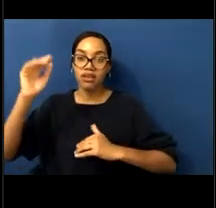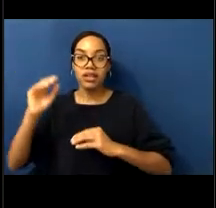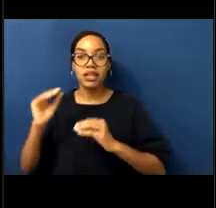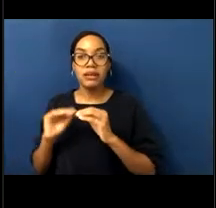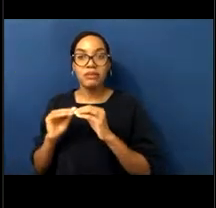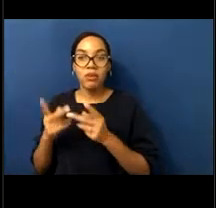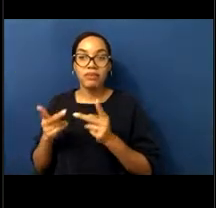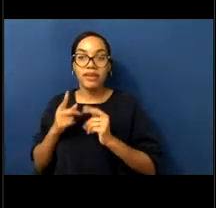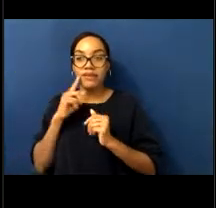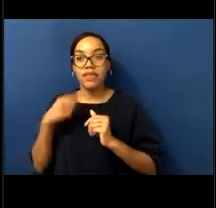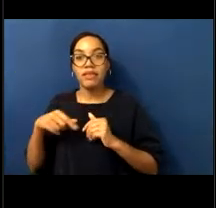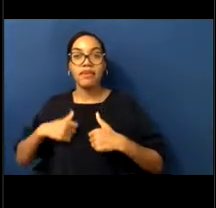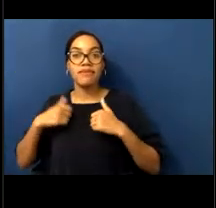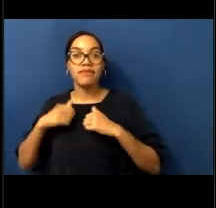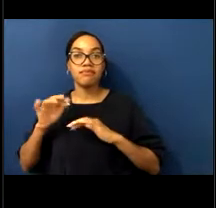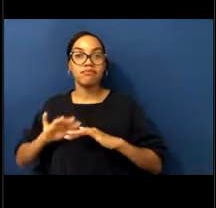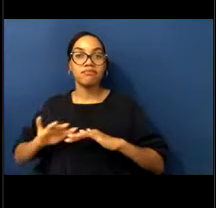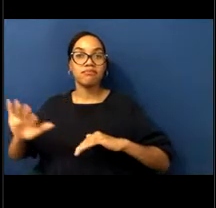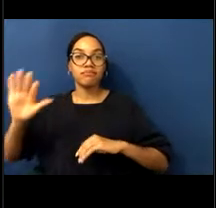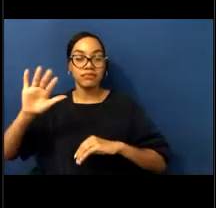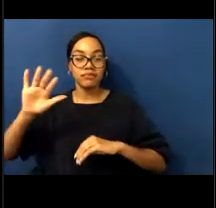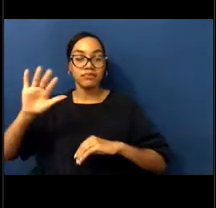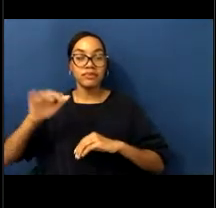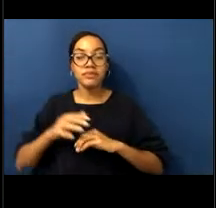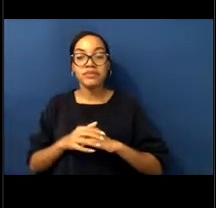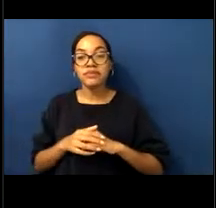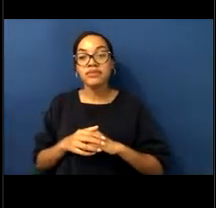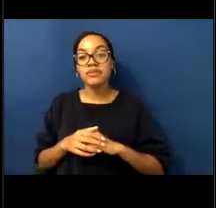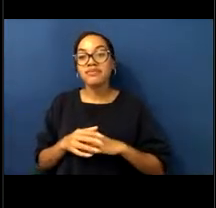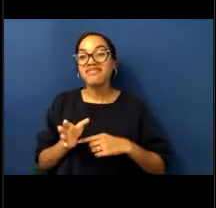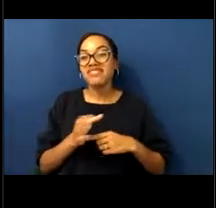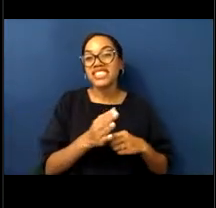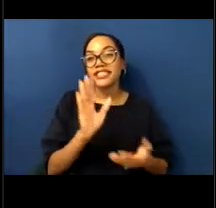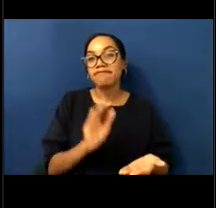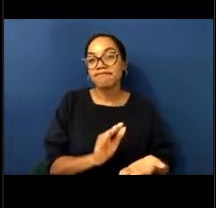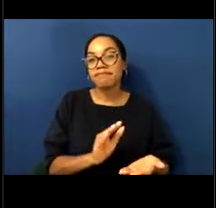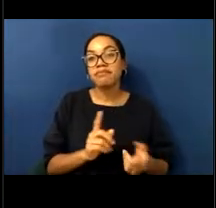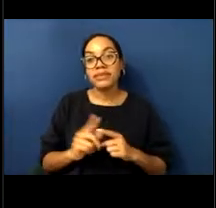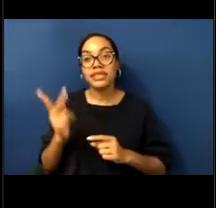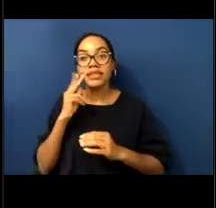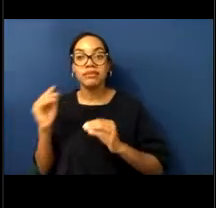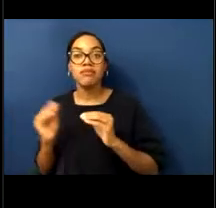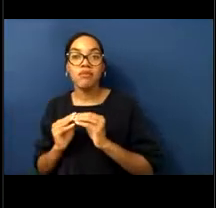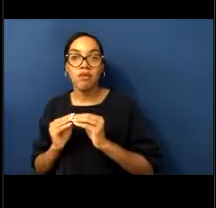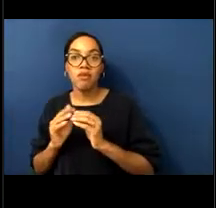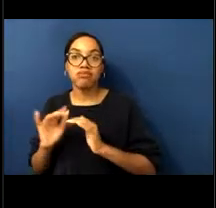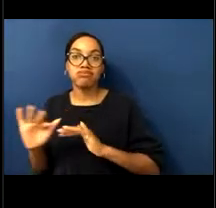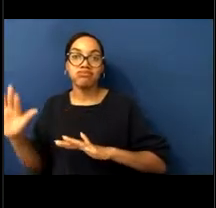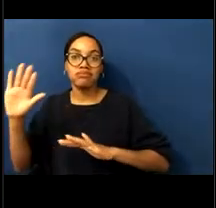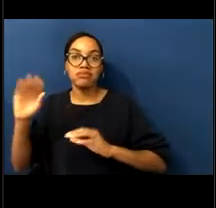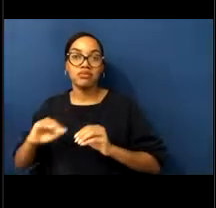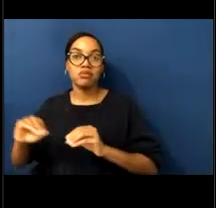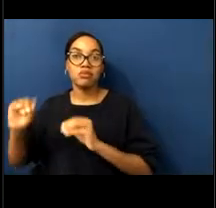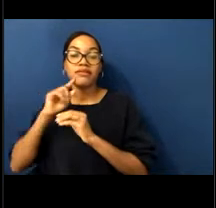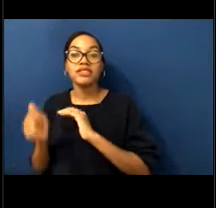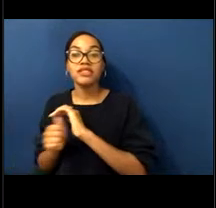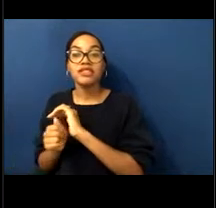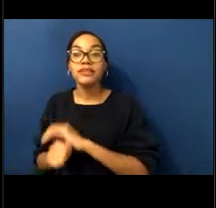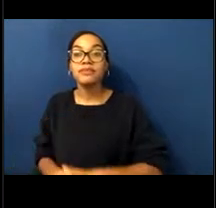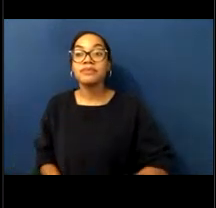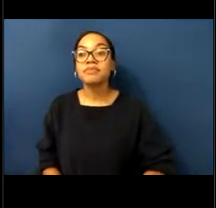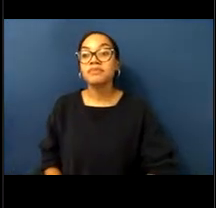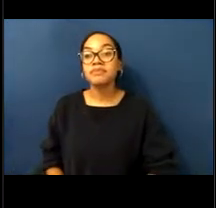some of these species that I showed today, we do expect these range expansions for sea turtles. Next slide, please.